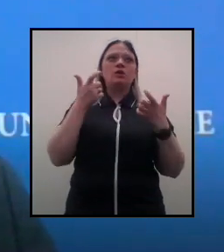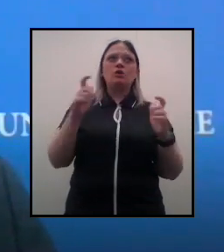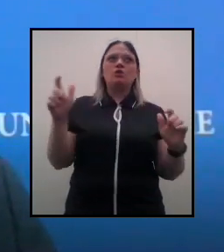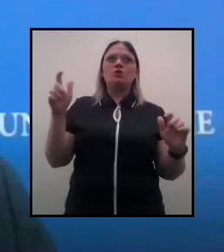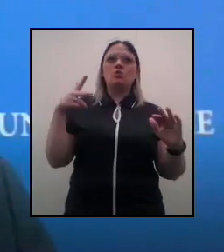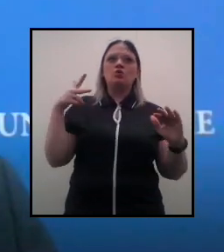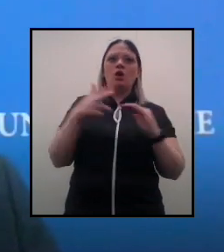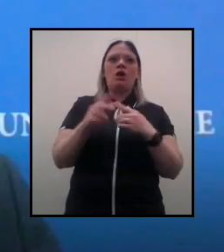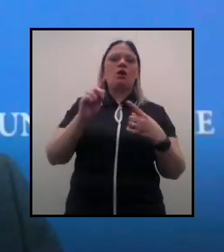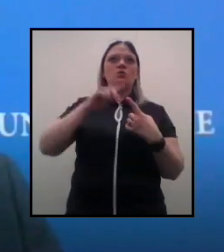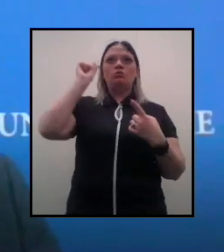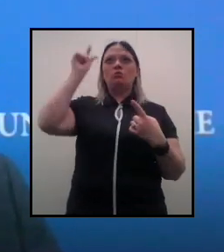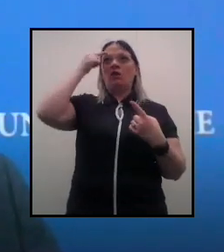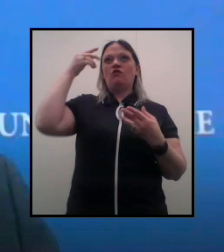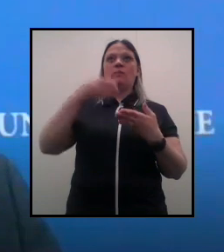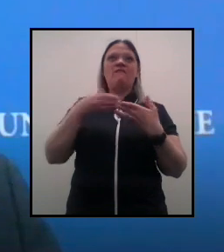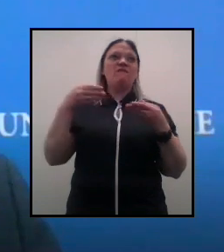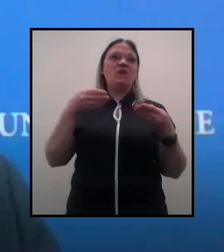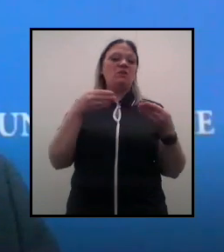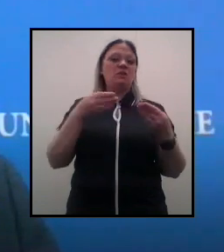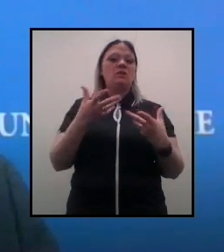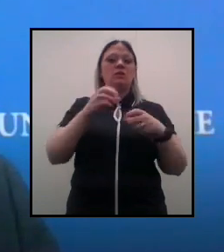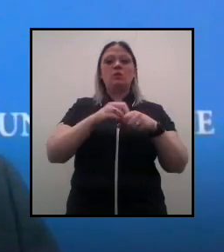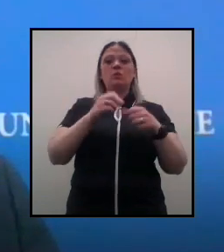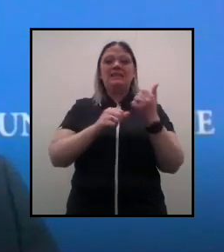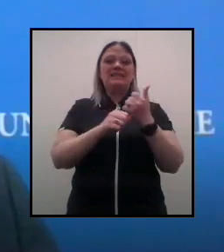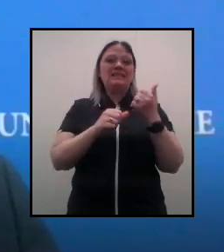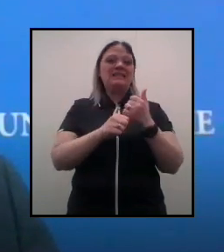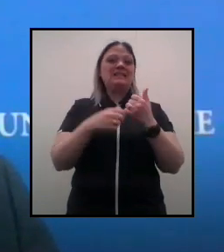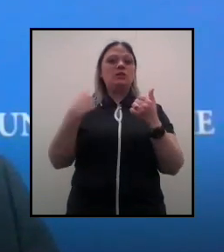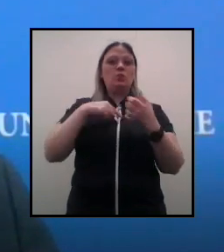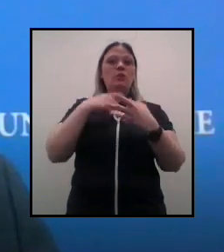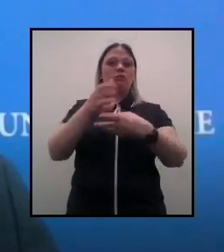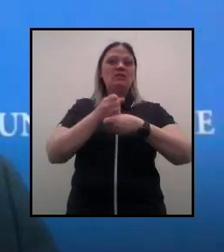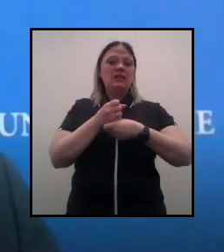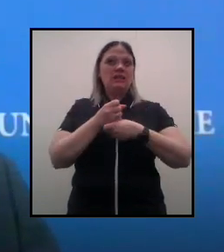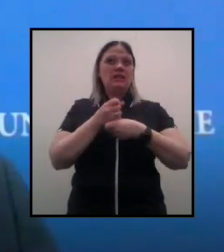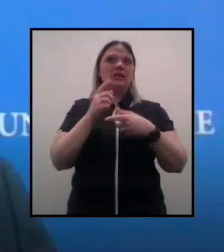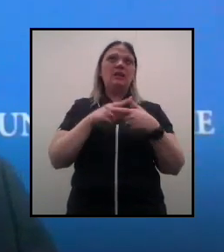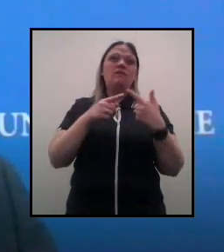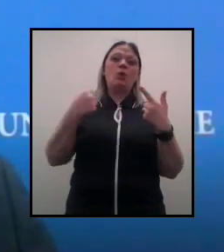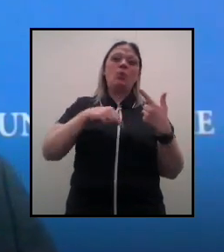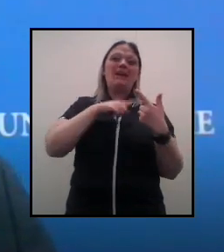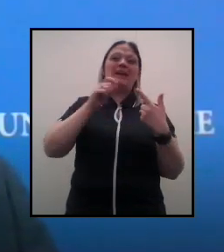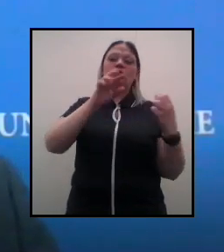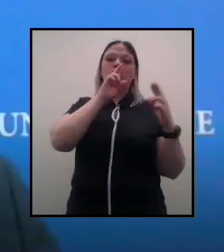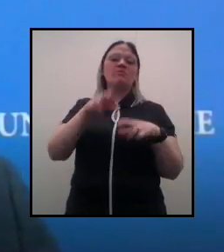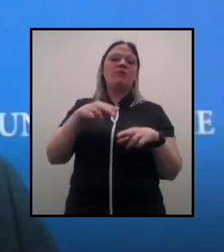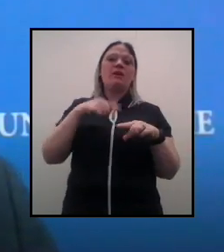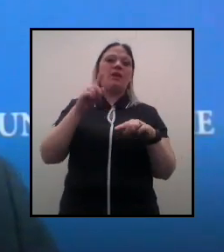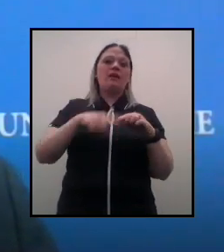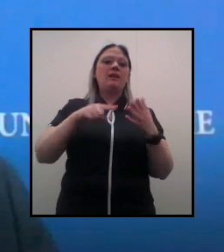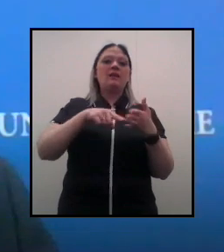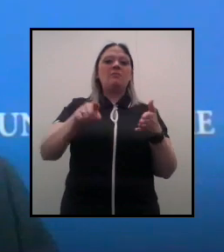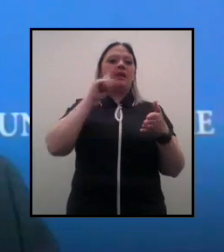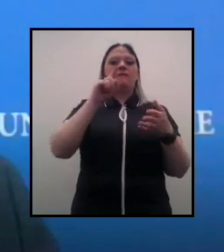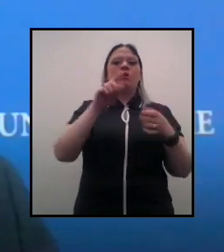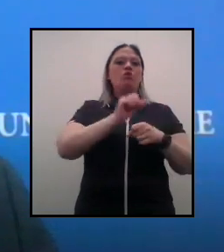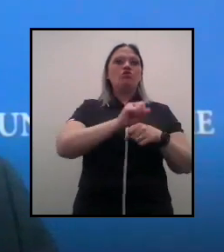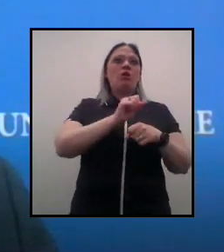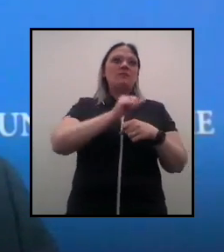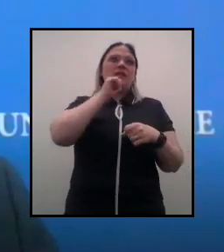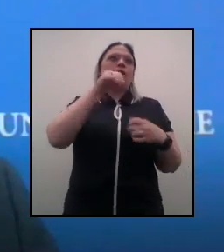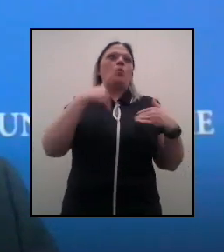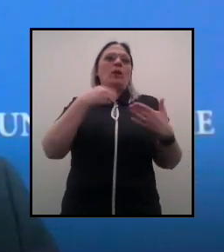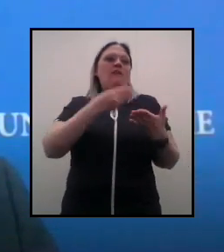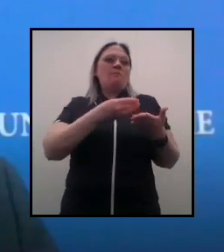local government funding, including the assistance and aid we received, we have to respond. I just can't pay for positions that I don't